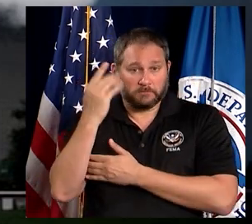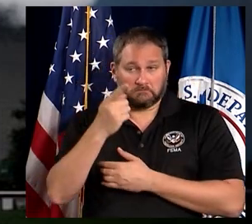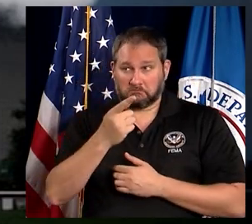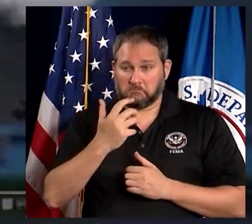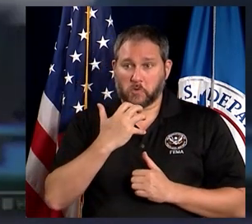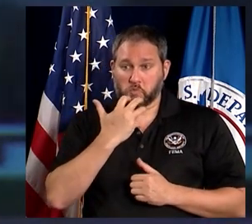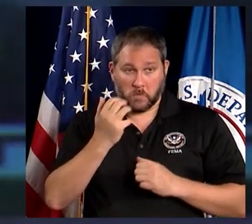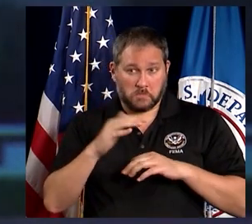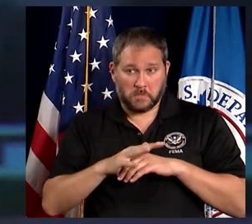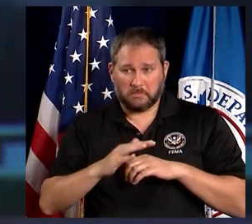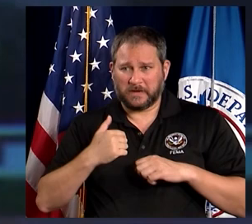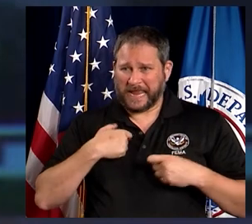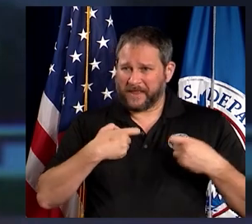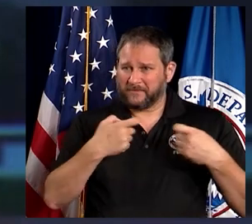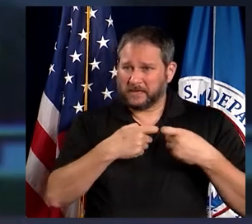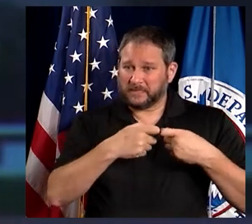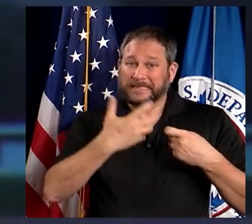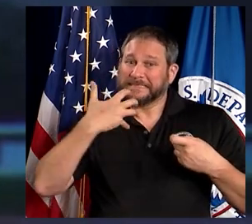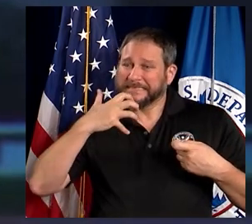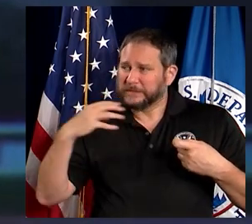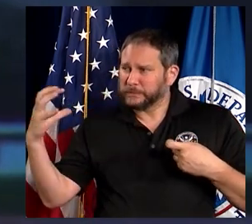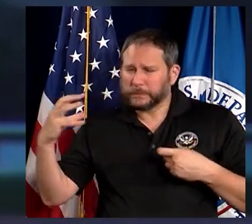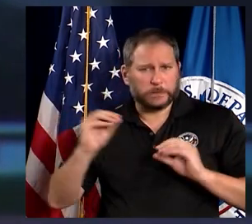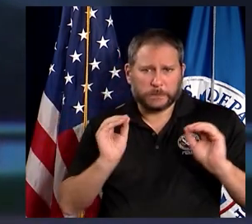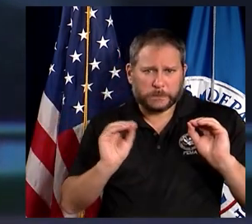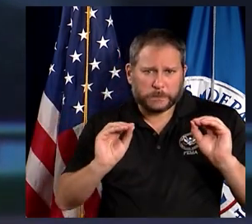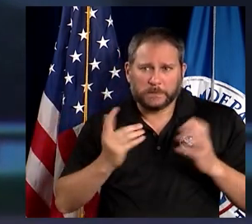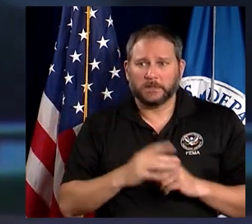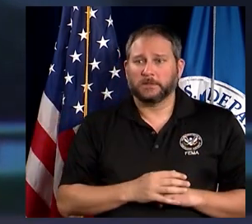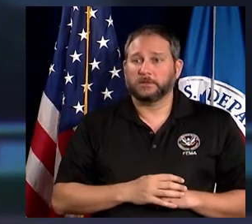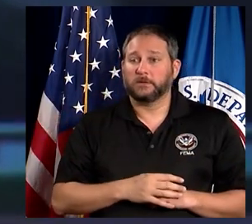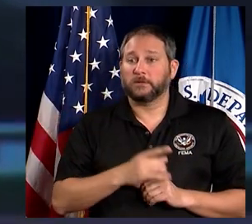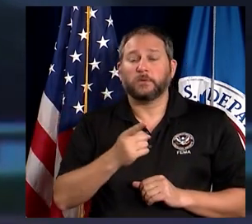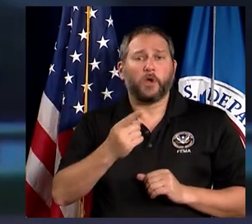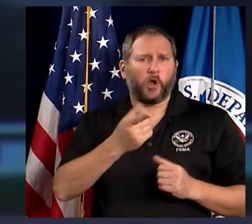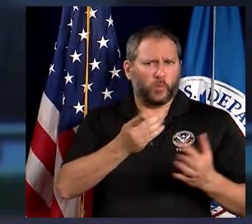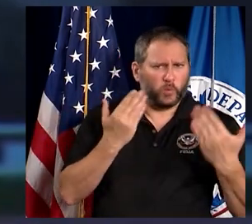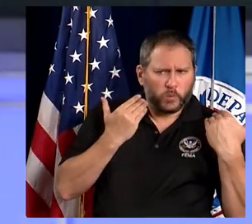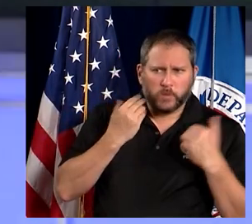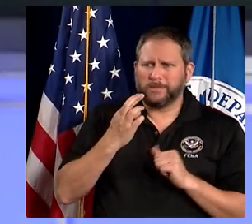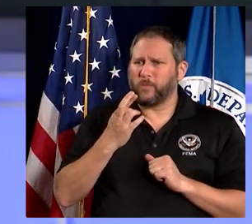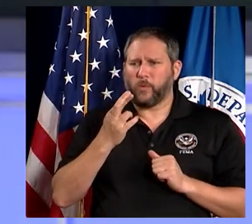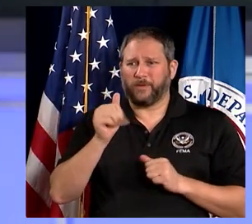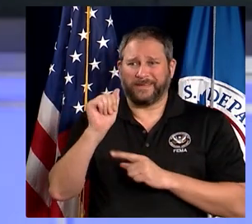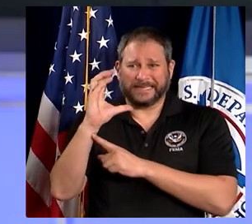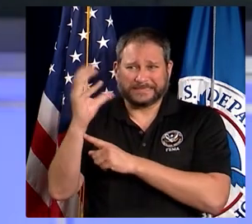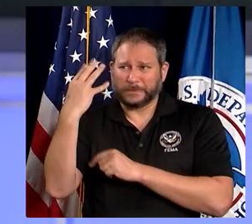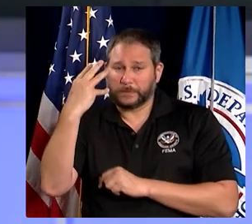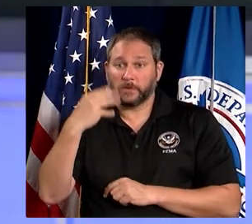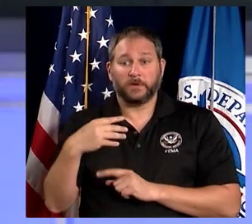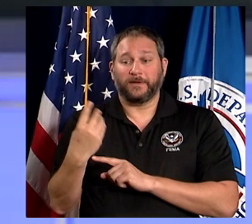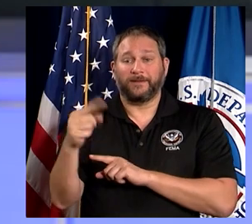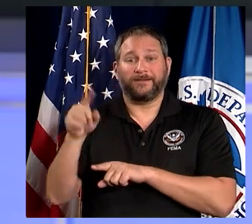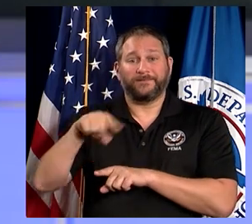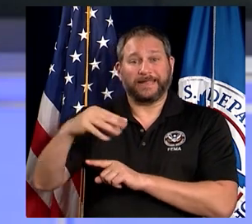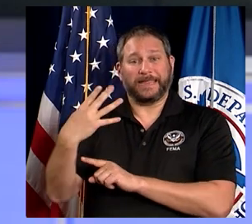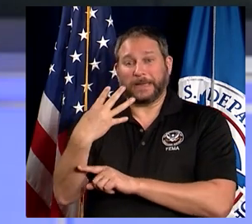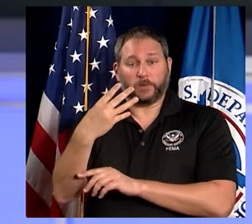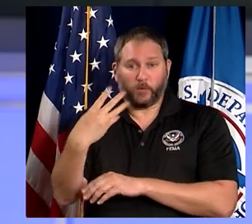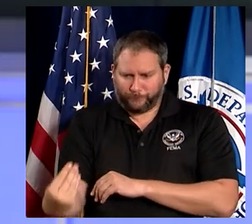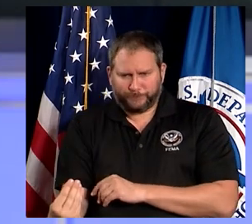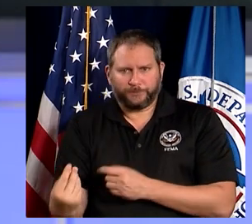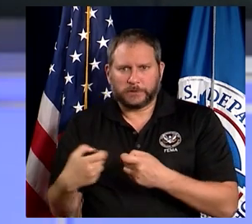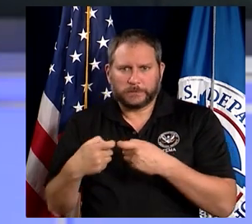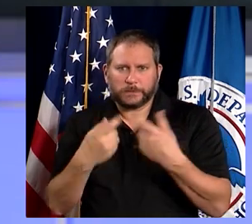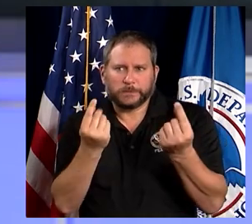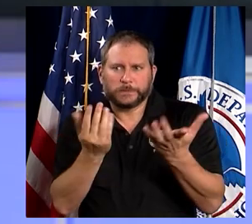starter? Are you cool enough, or is your air conditioning or fans shut off? Can you drink water or flush the